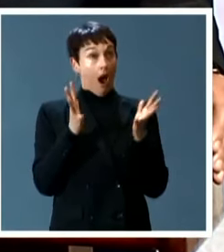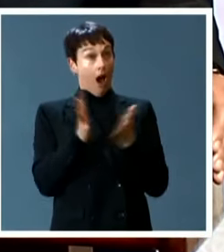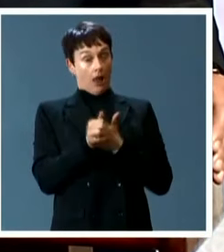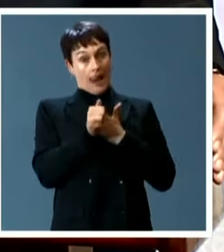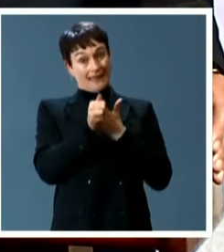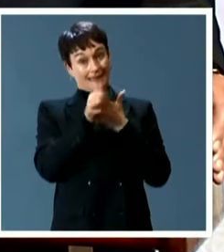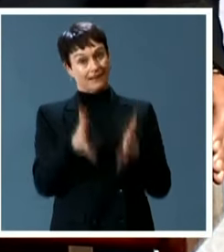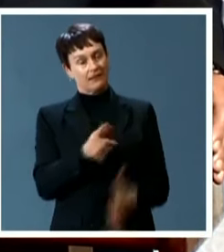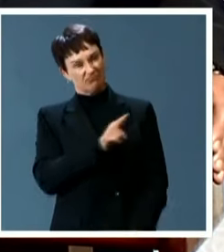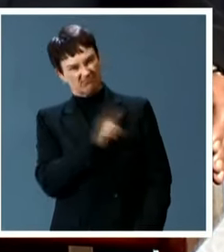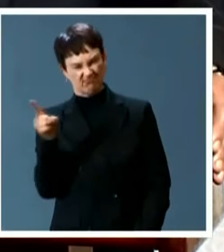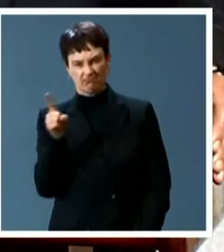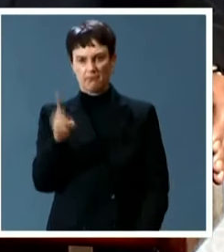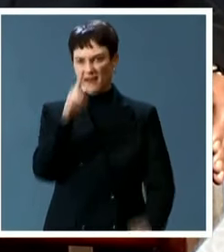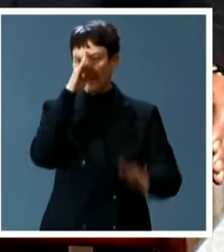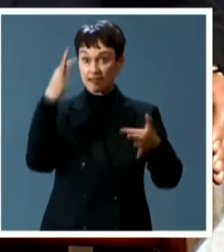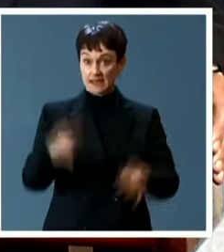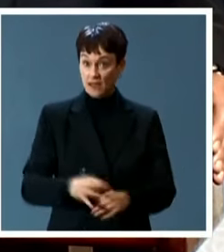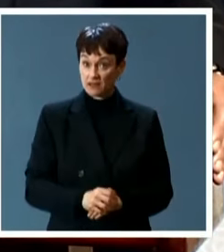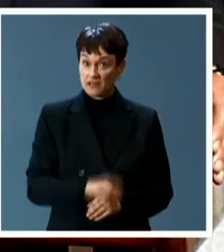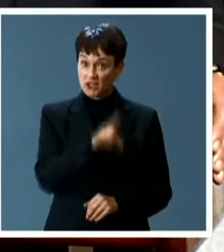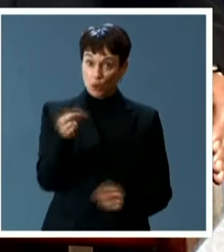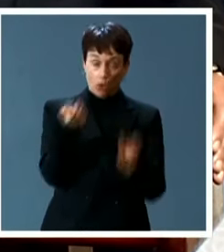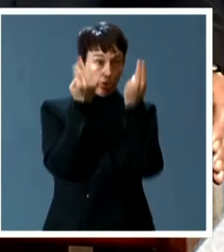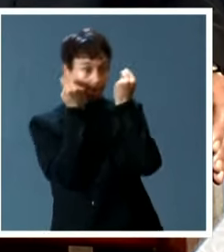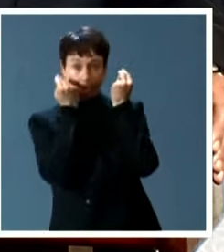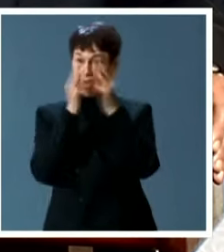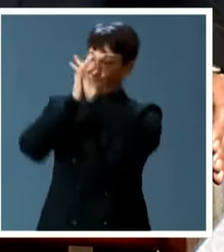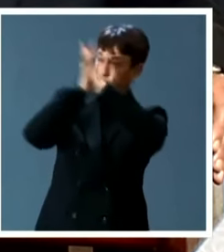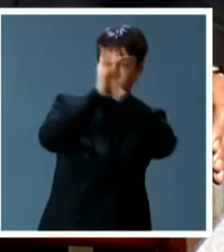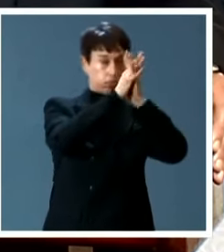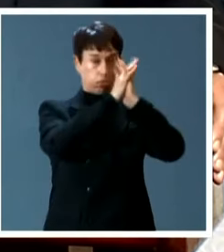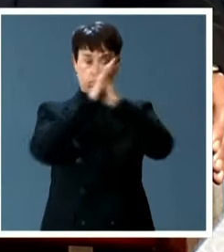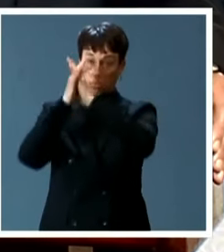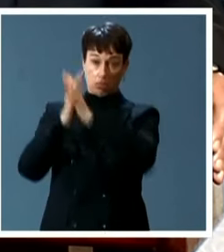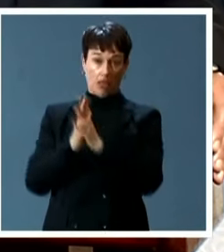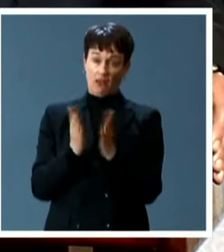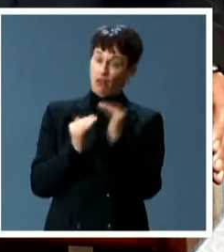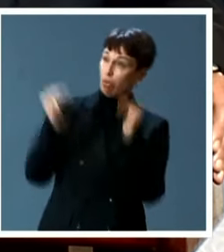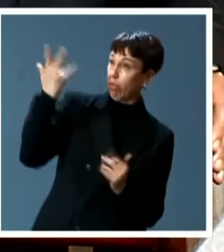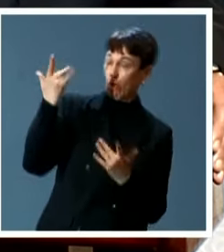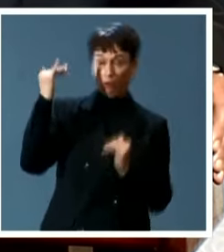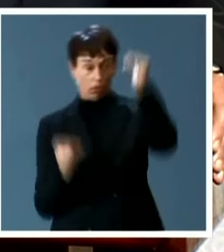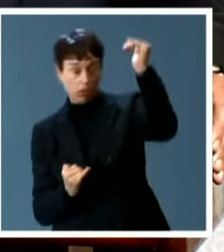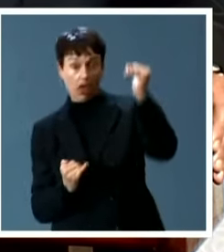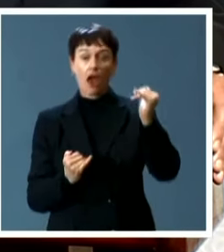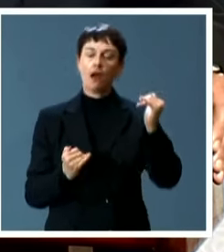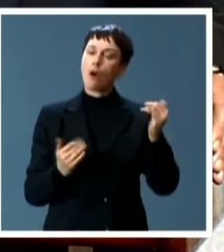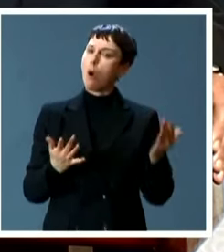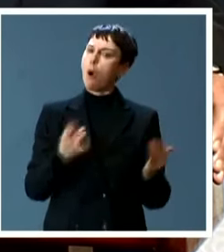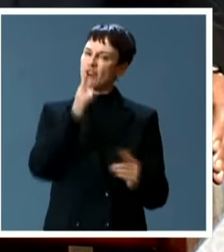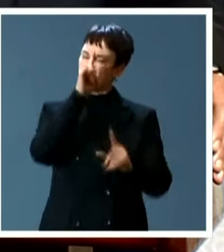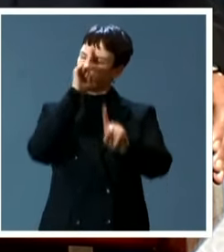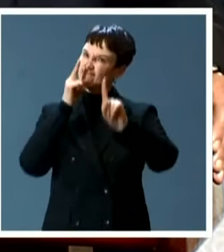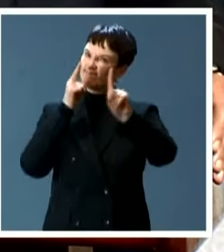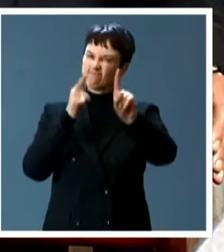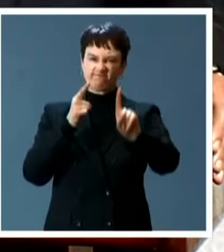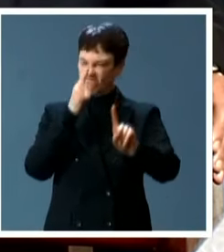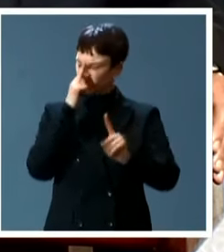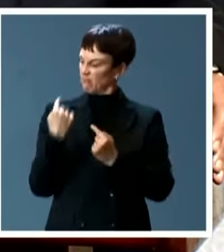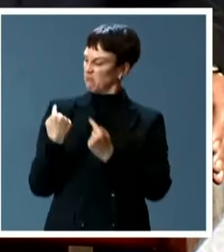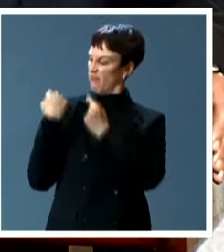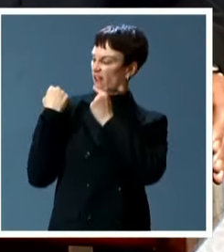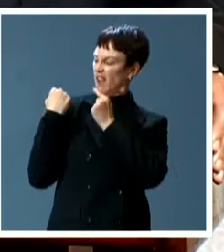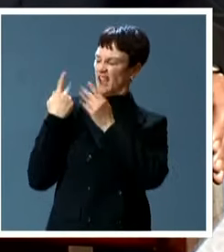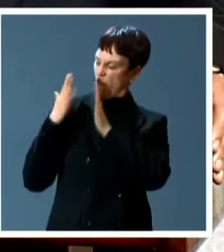decide. Will you succumb to chaos, division, and inequality? Or will you right the wrongs of the past and